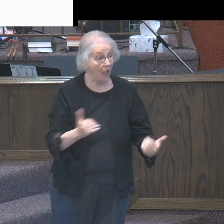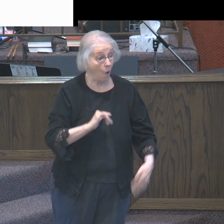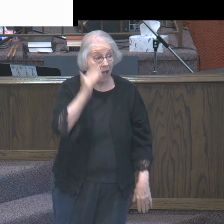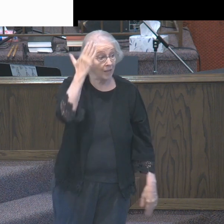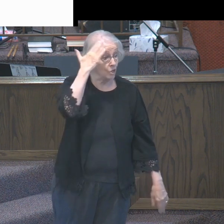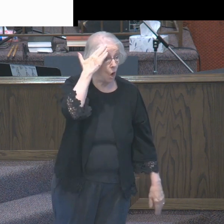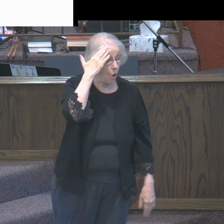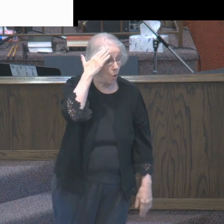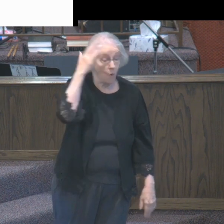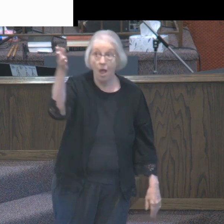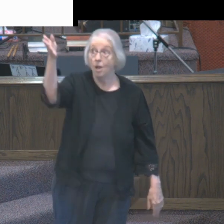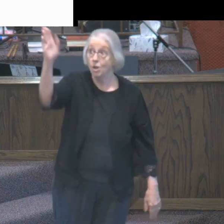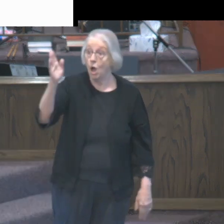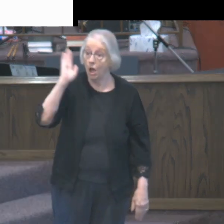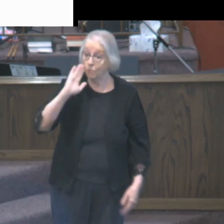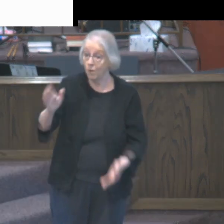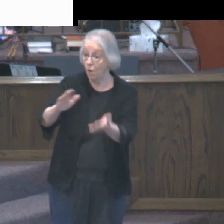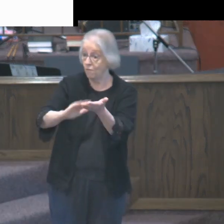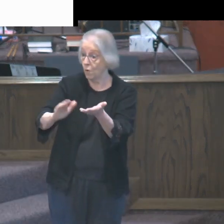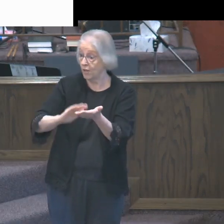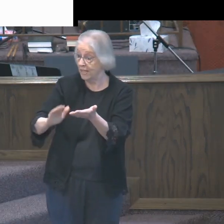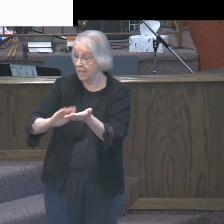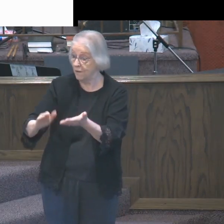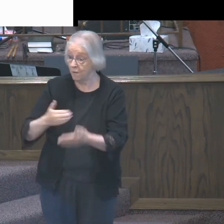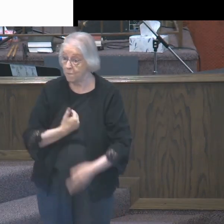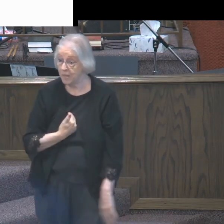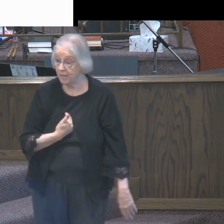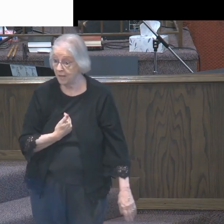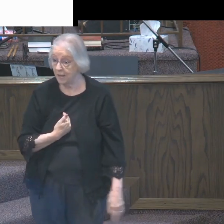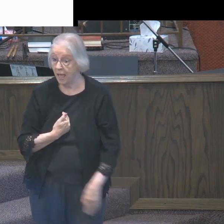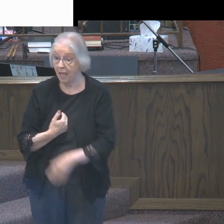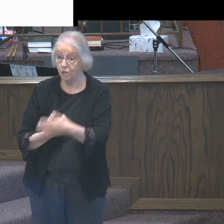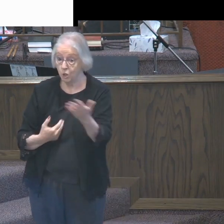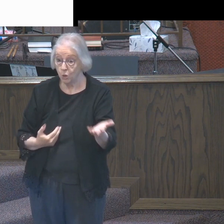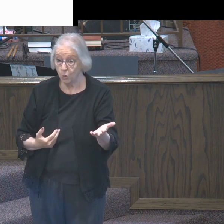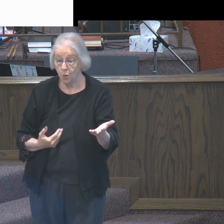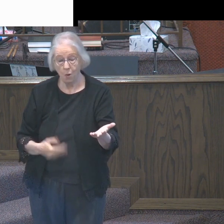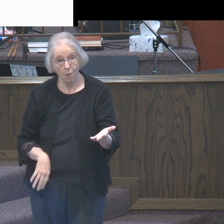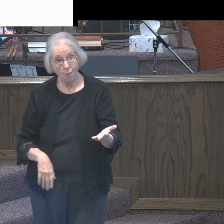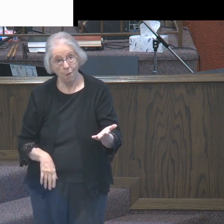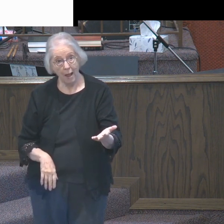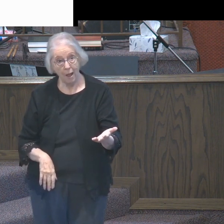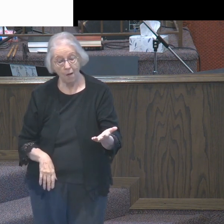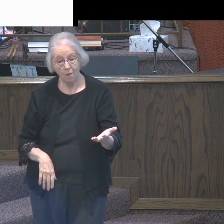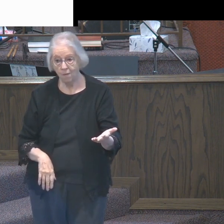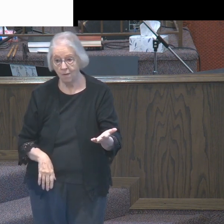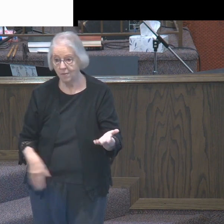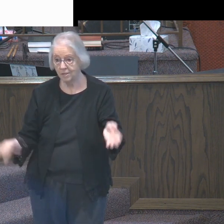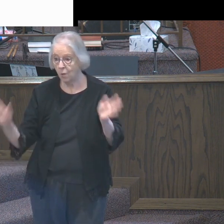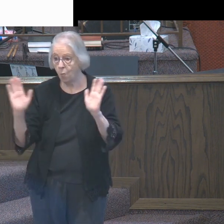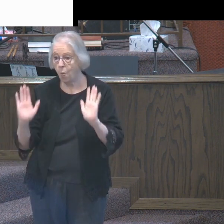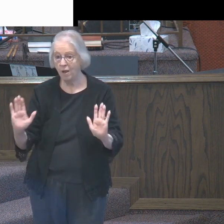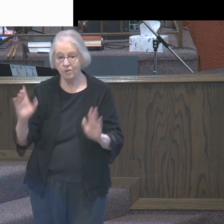very easy things to talk about, right? They make it very easy to talk about the gospel. As